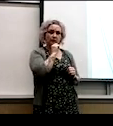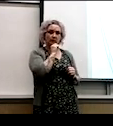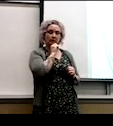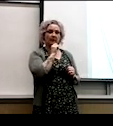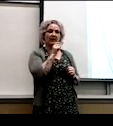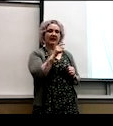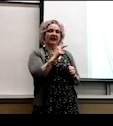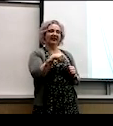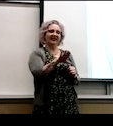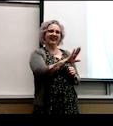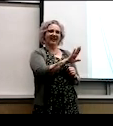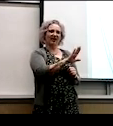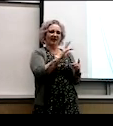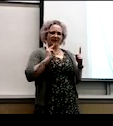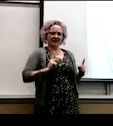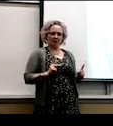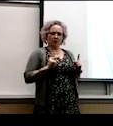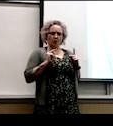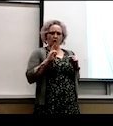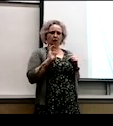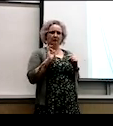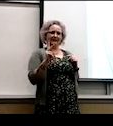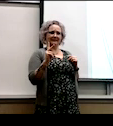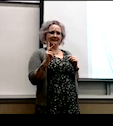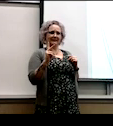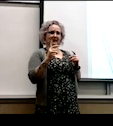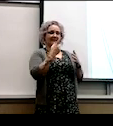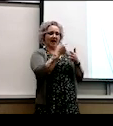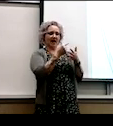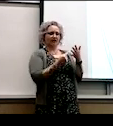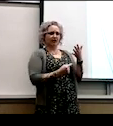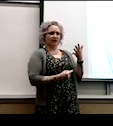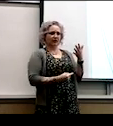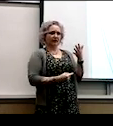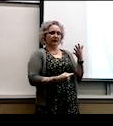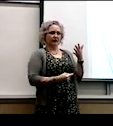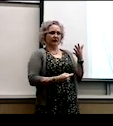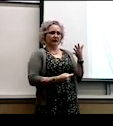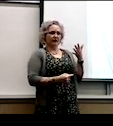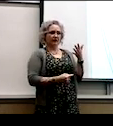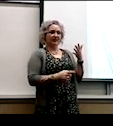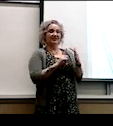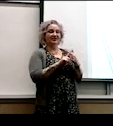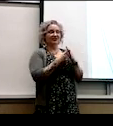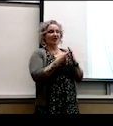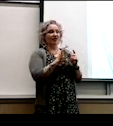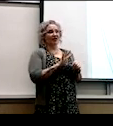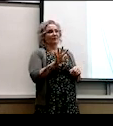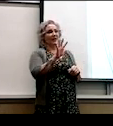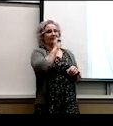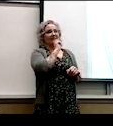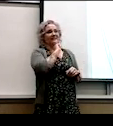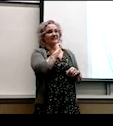have, beta amyloid deposition starts at about age 12.